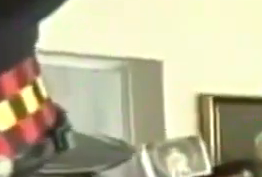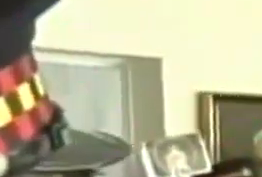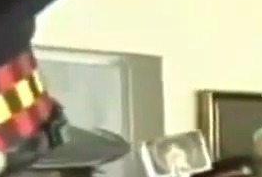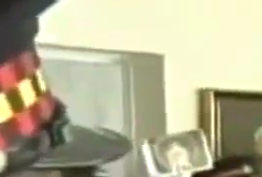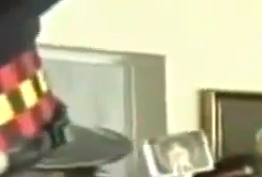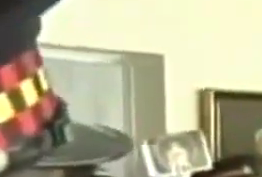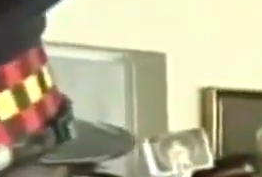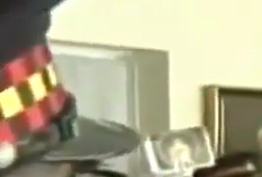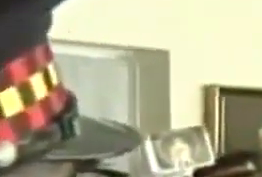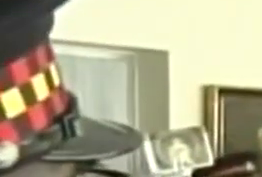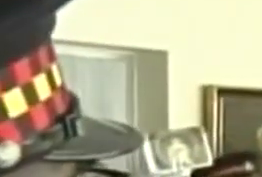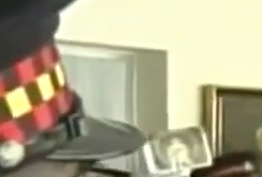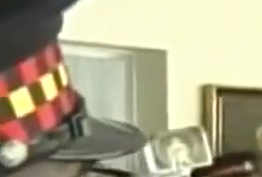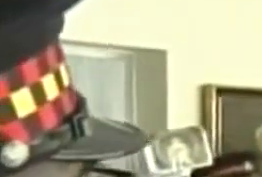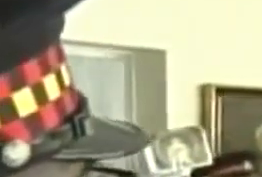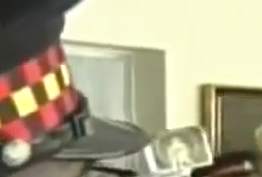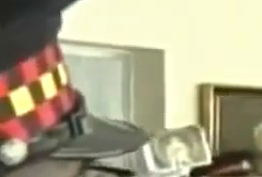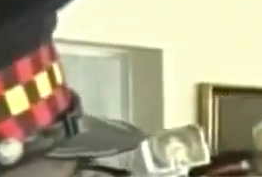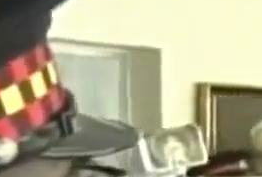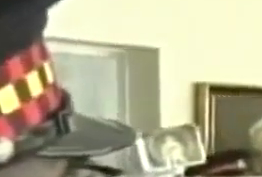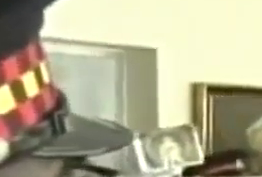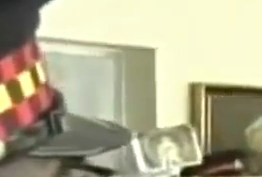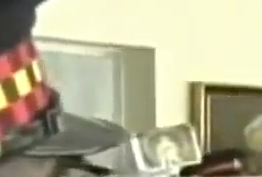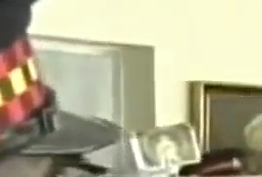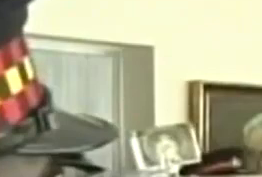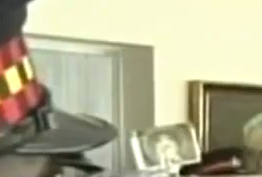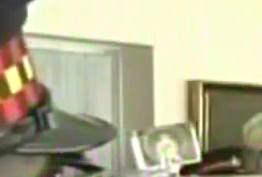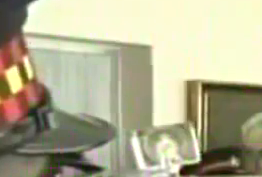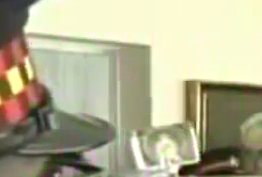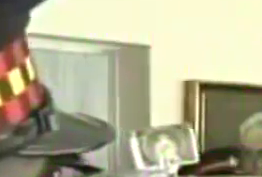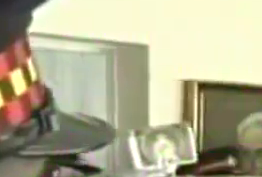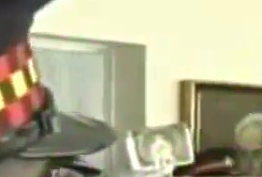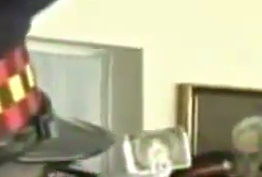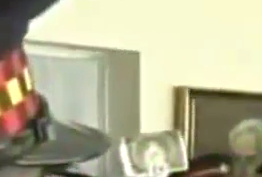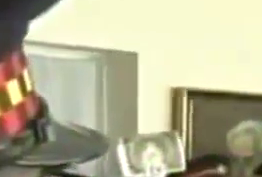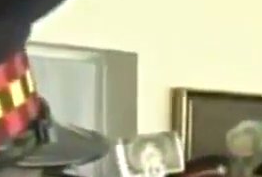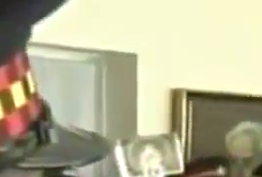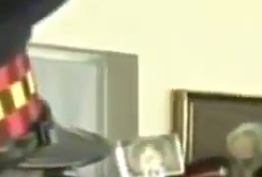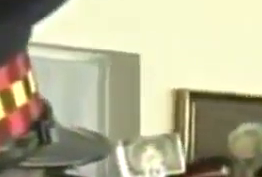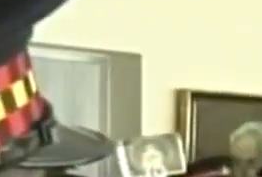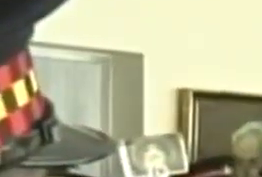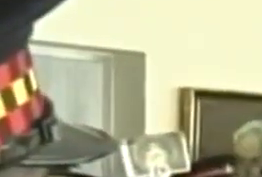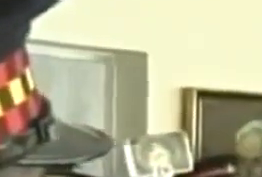how our new parliament building will look, how the seat of our legislature will look.